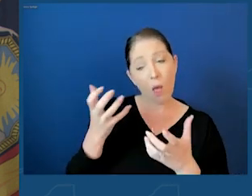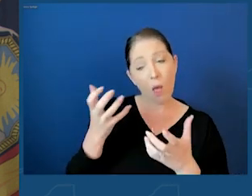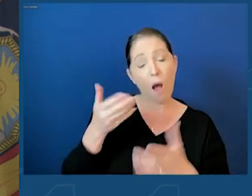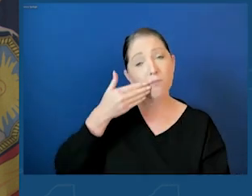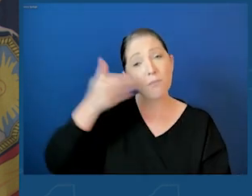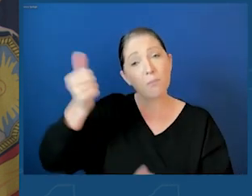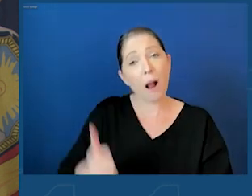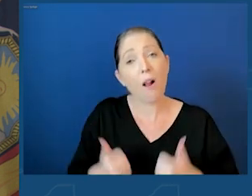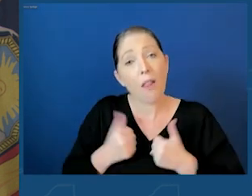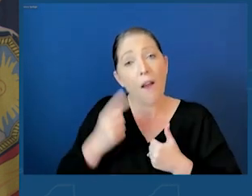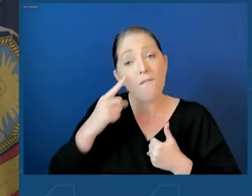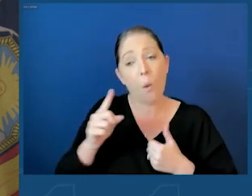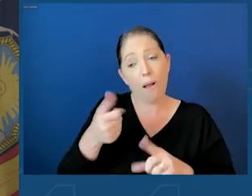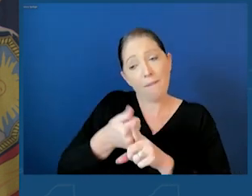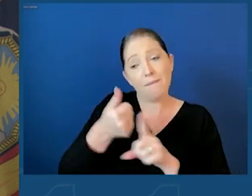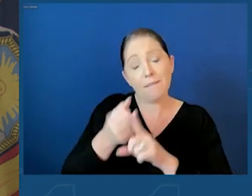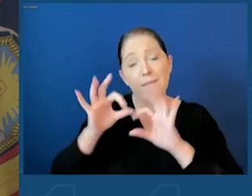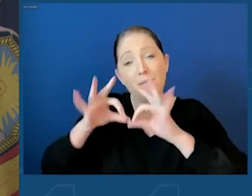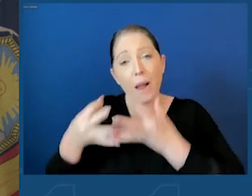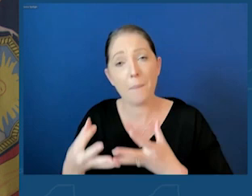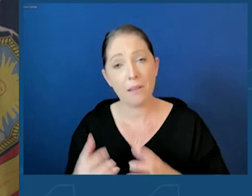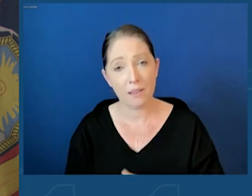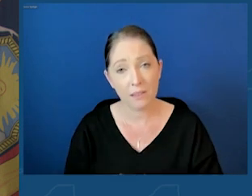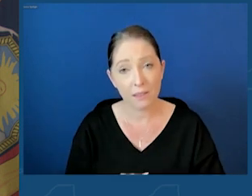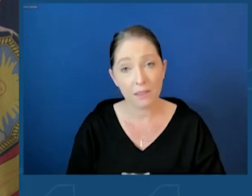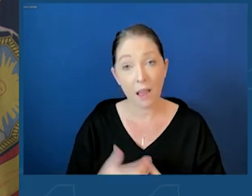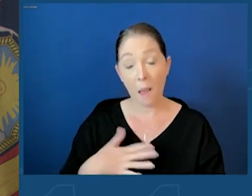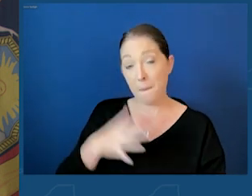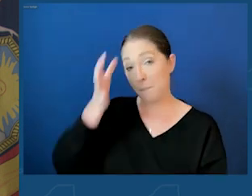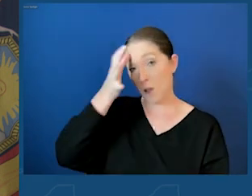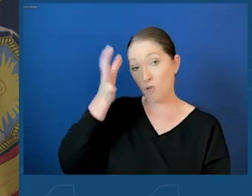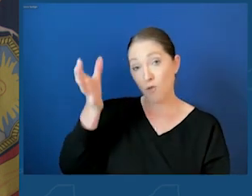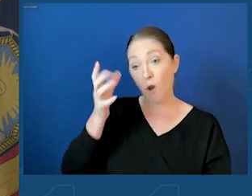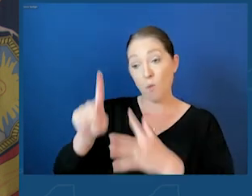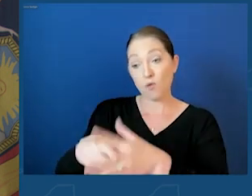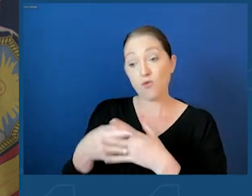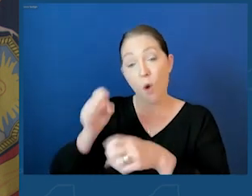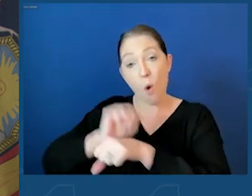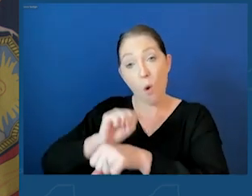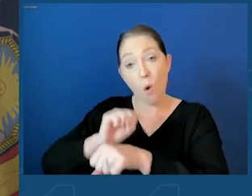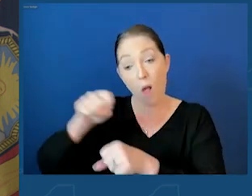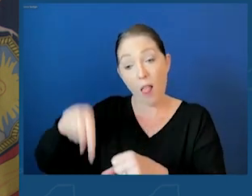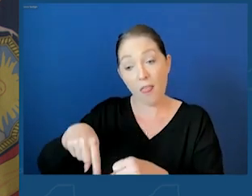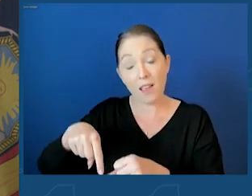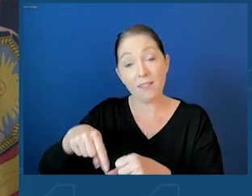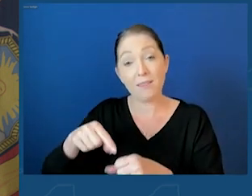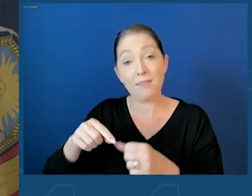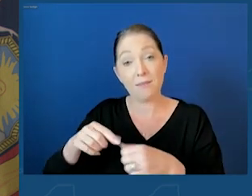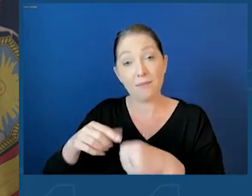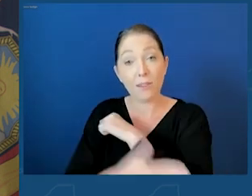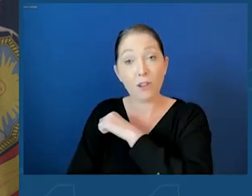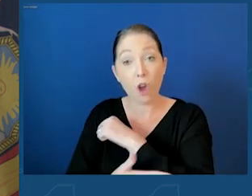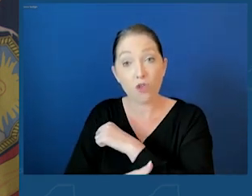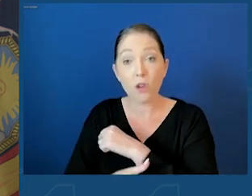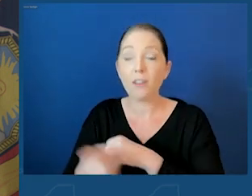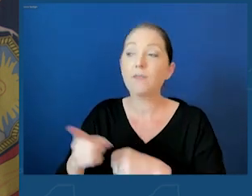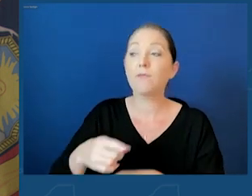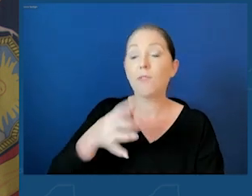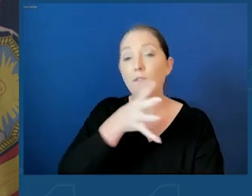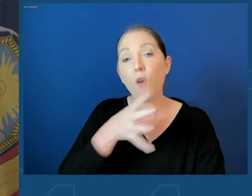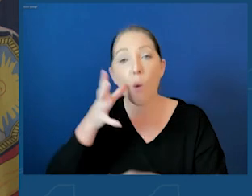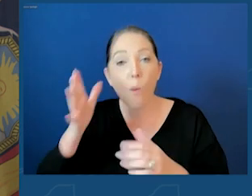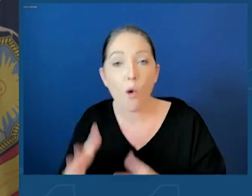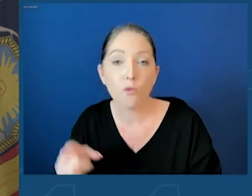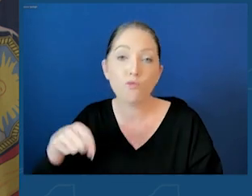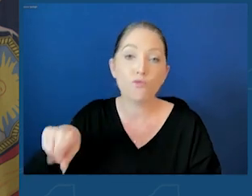and their families. And while my grandpa started work in this country as a migrant farm worker, he and millions of